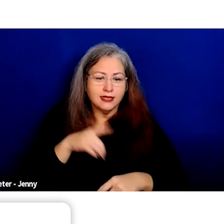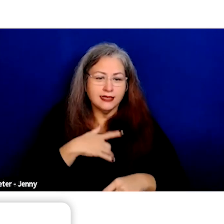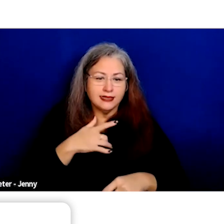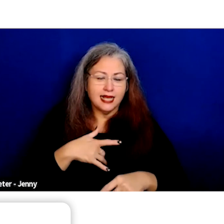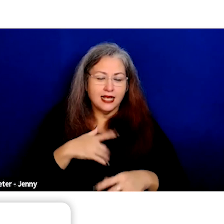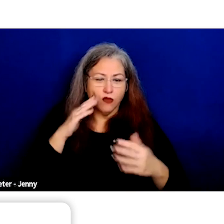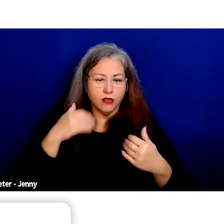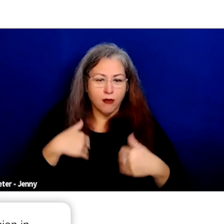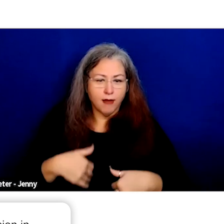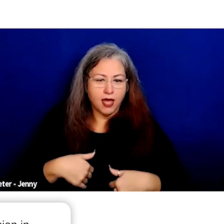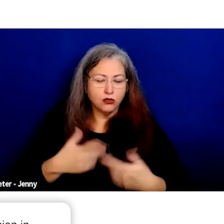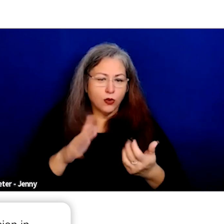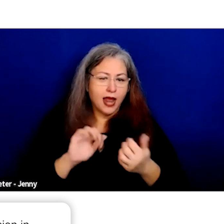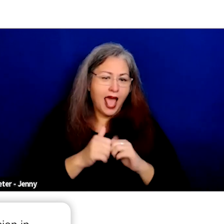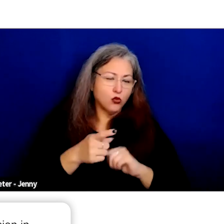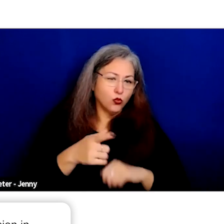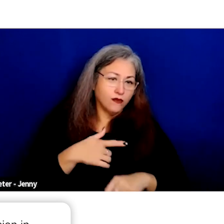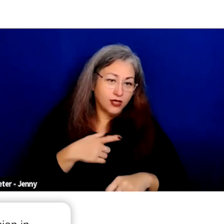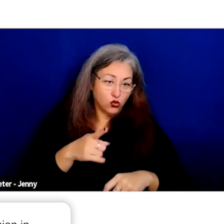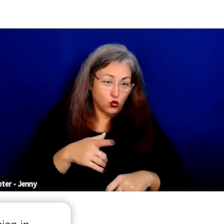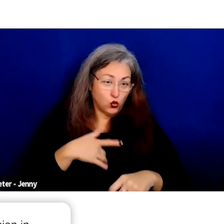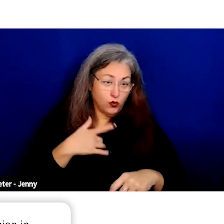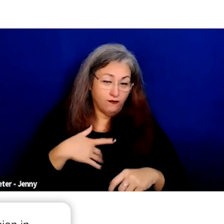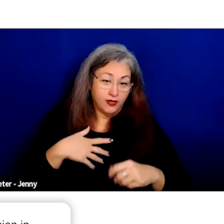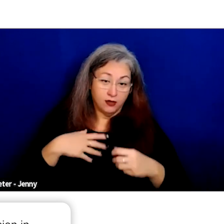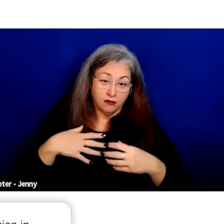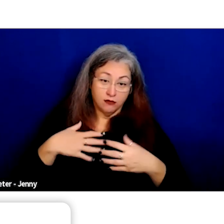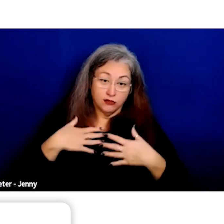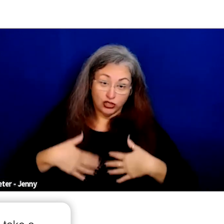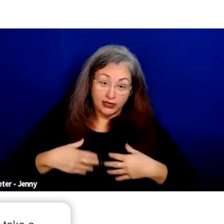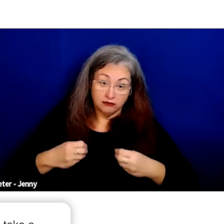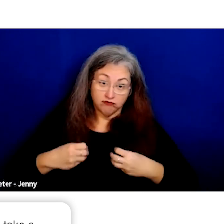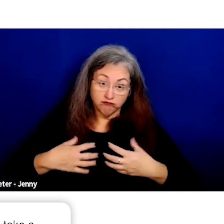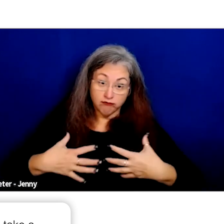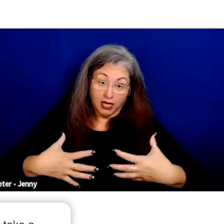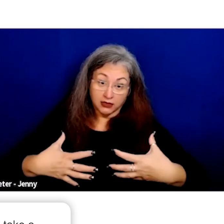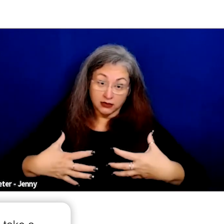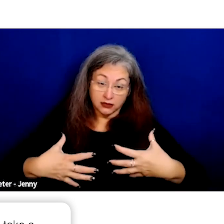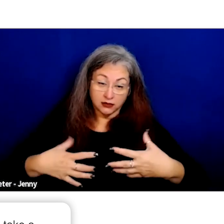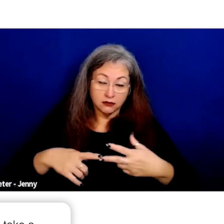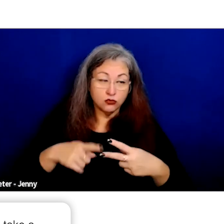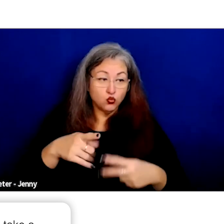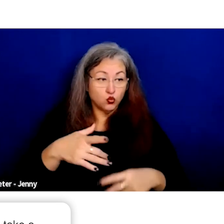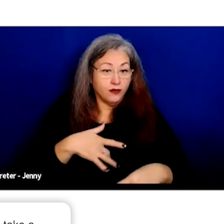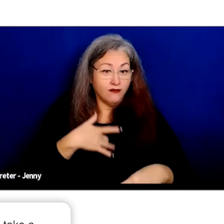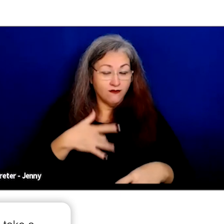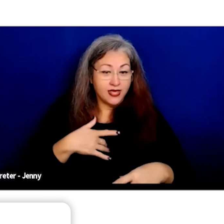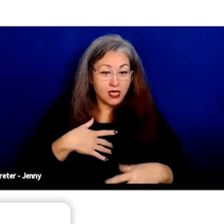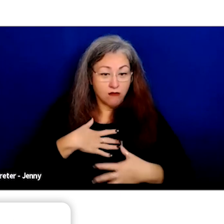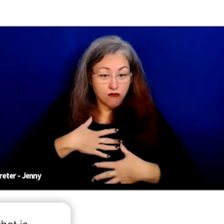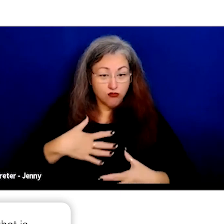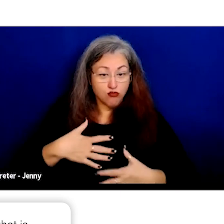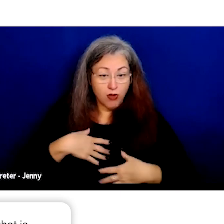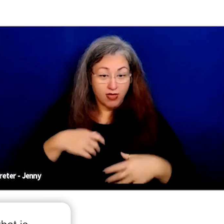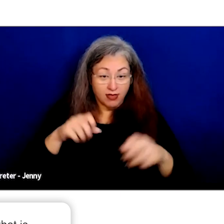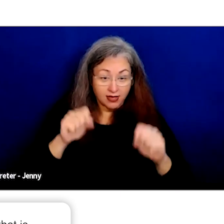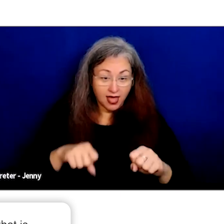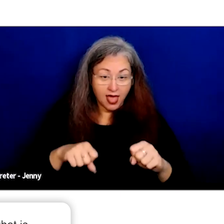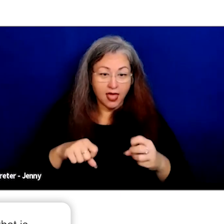do you feel? Do you feel expansion in your chest? Do you feel you can take a deep breath?